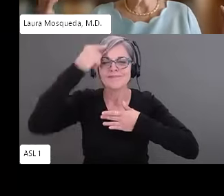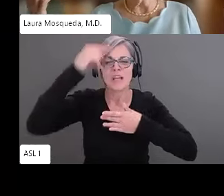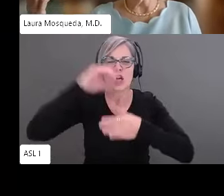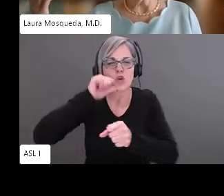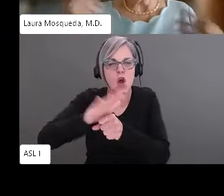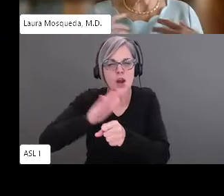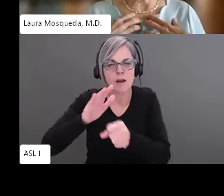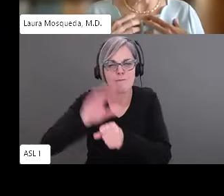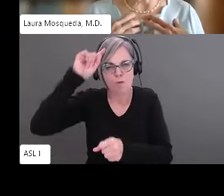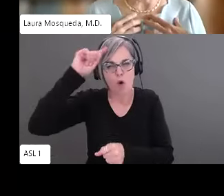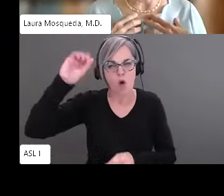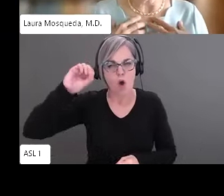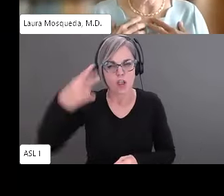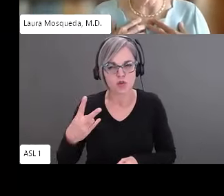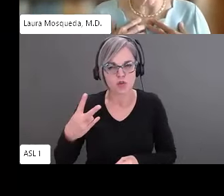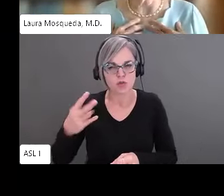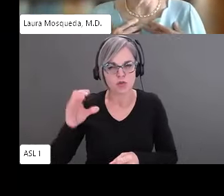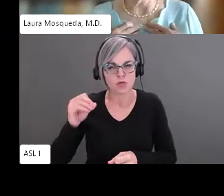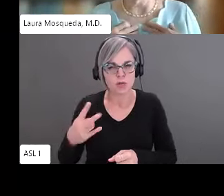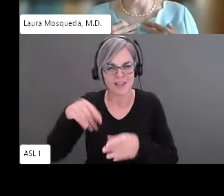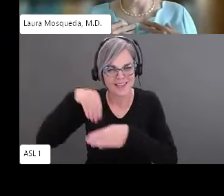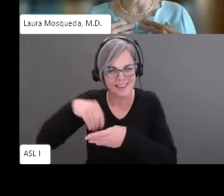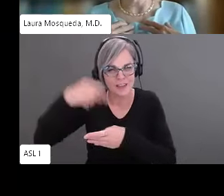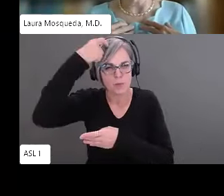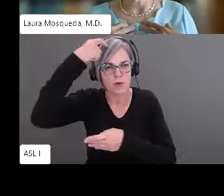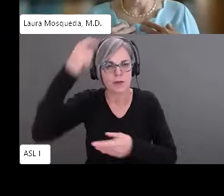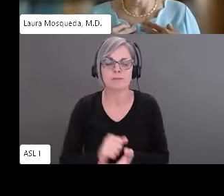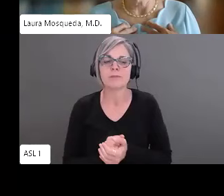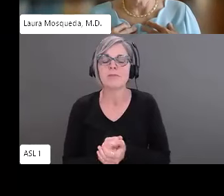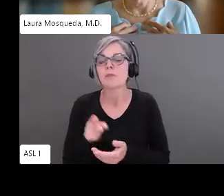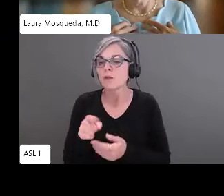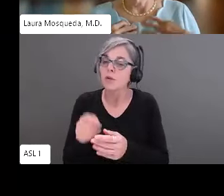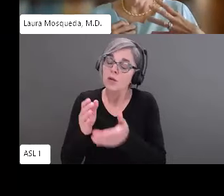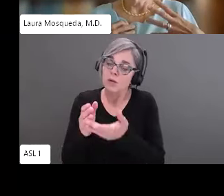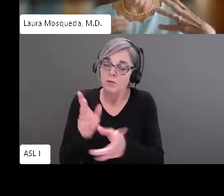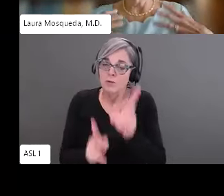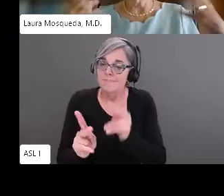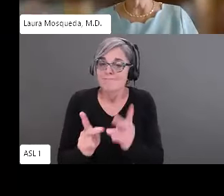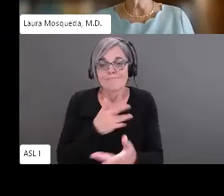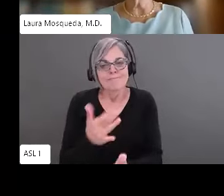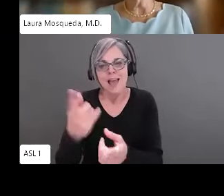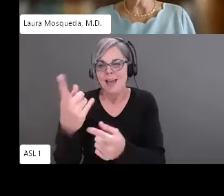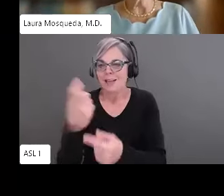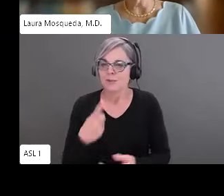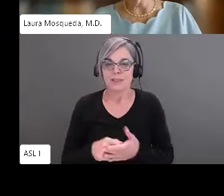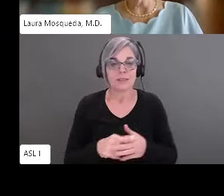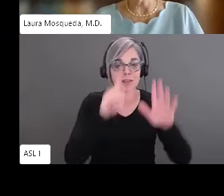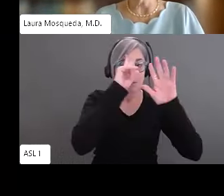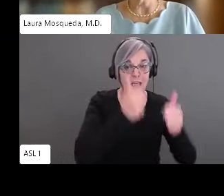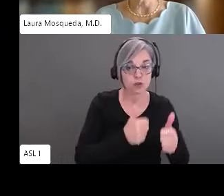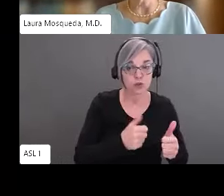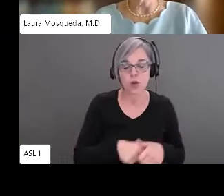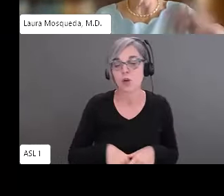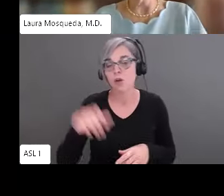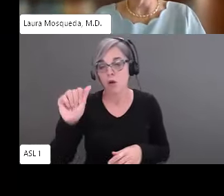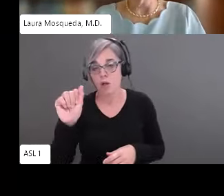People often ask me what's the difference between dementia and Alzheimer's disease. And it's a little bit like asking what's the